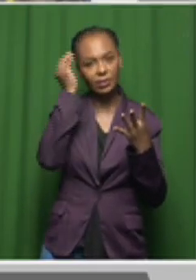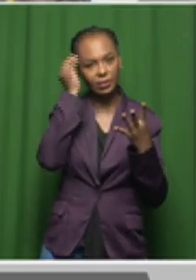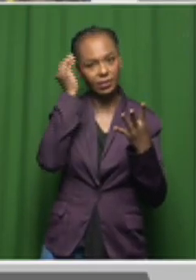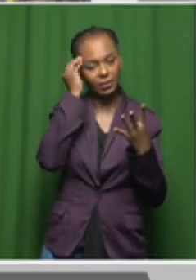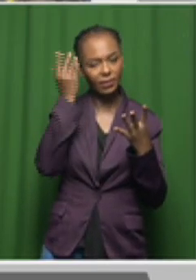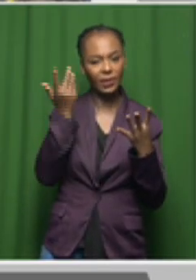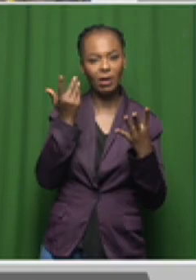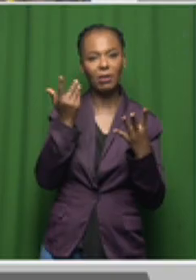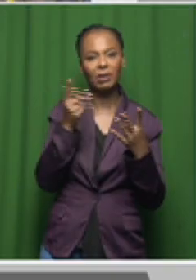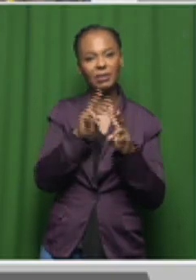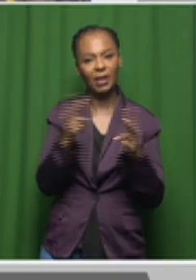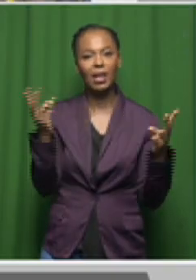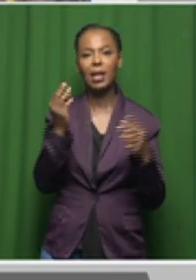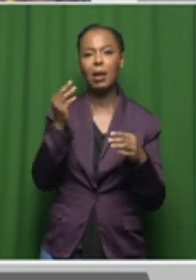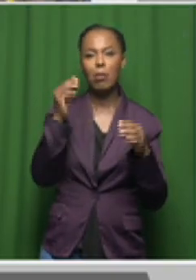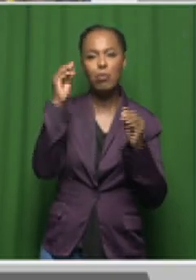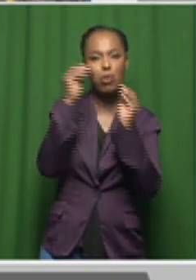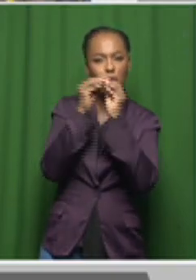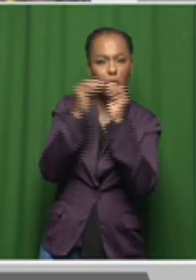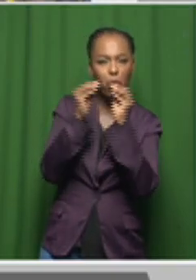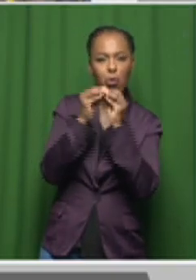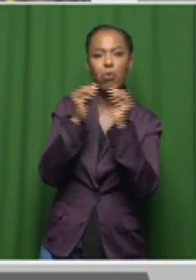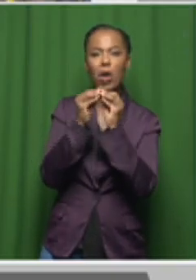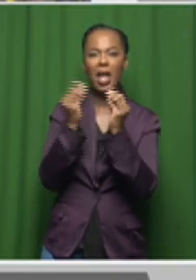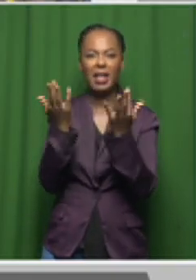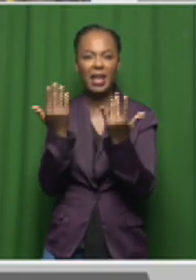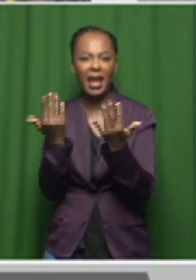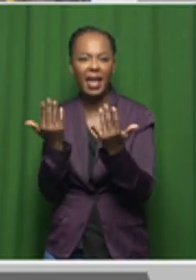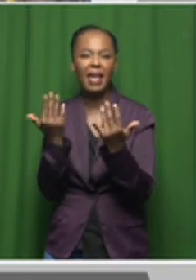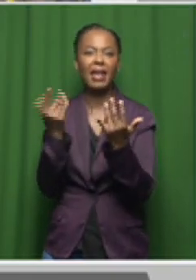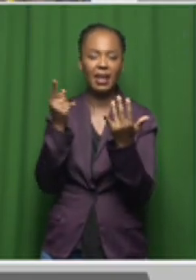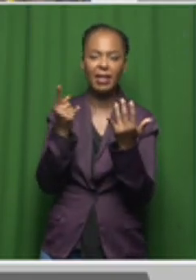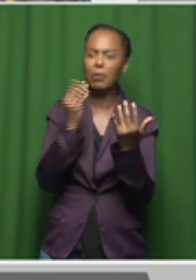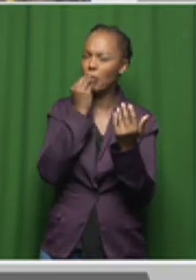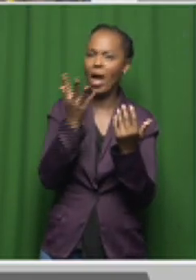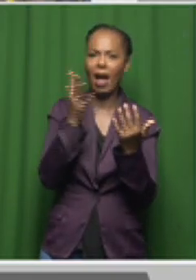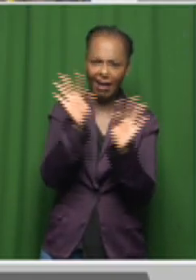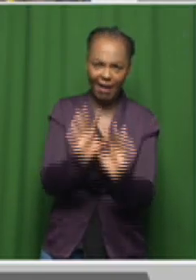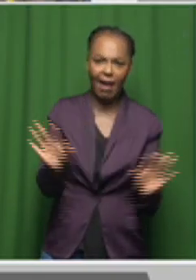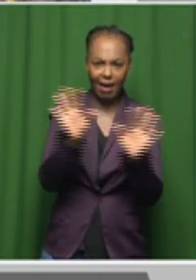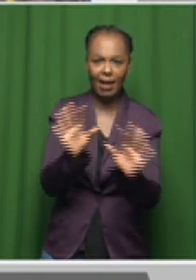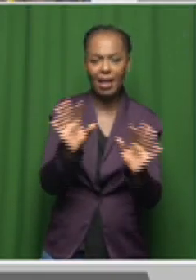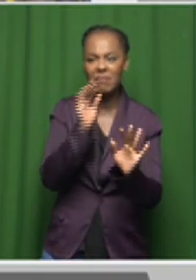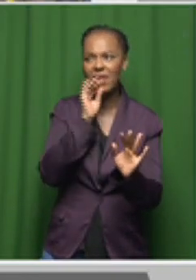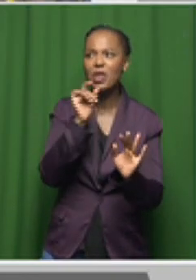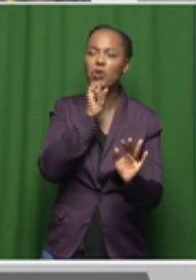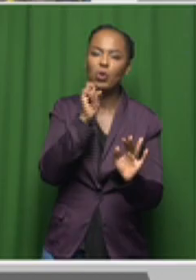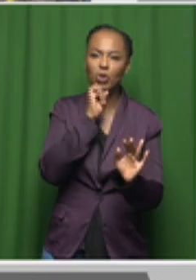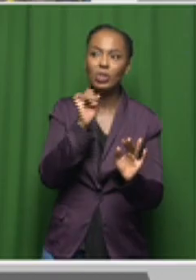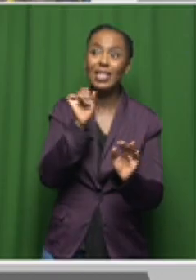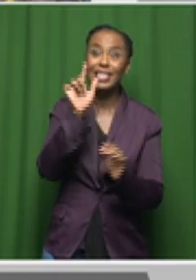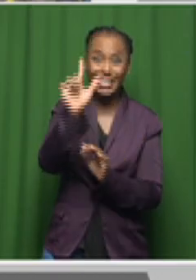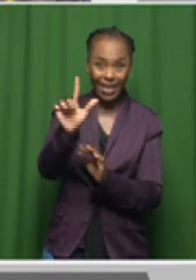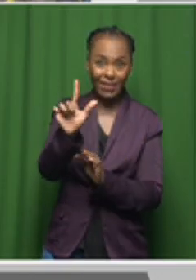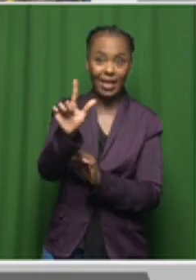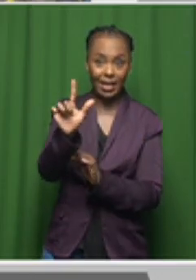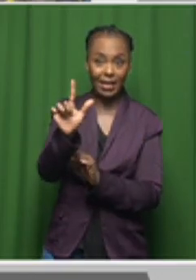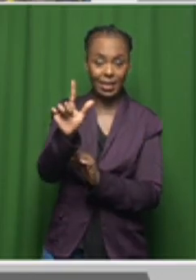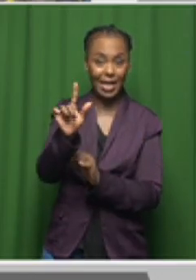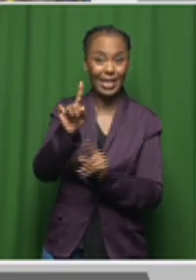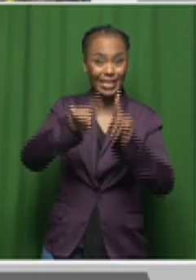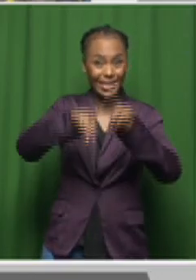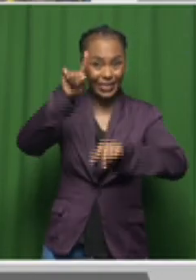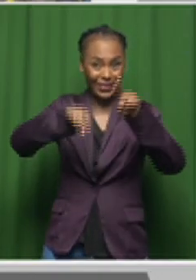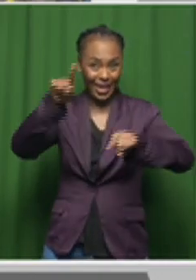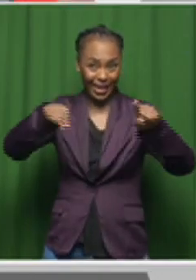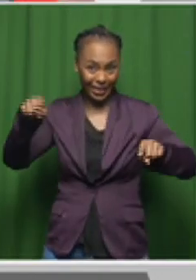magentas and into the blues and into the green. So I've got all these wonderful colors. I mean, I use 7 different blues, 7 different shades